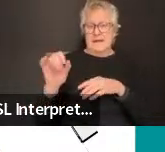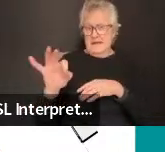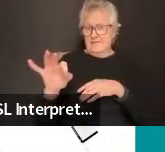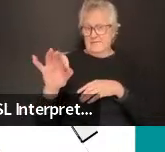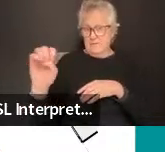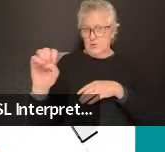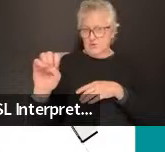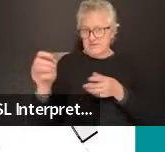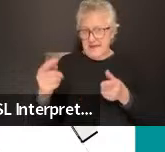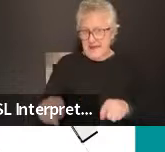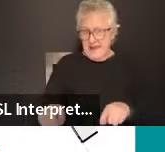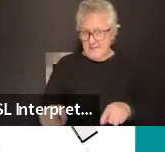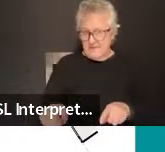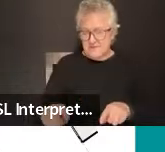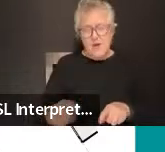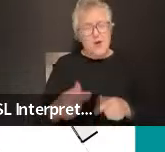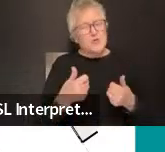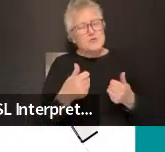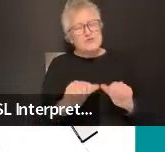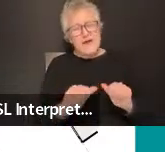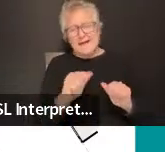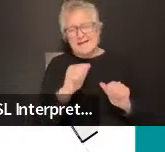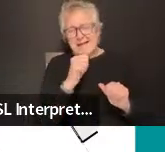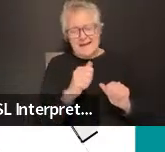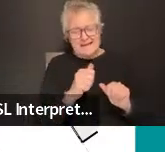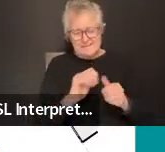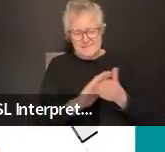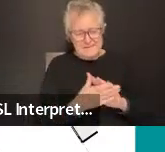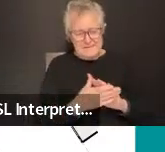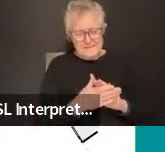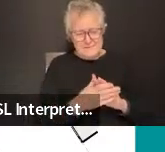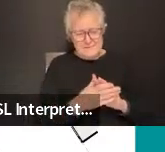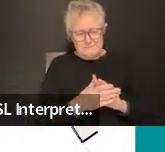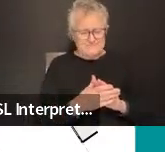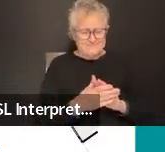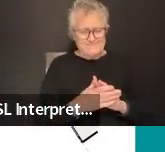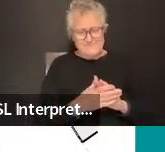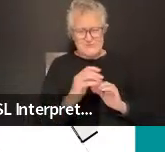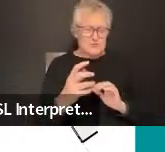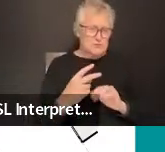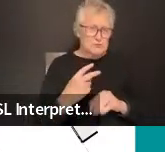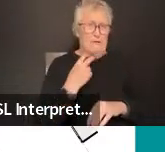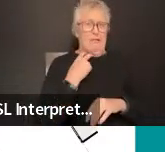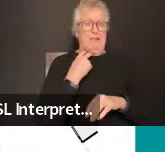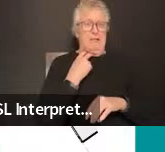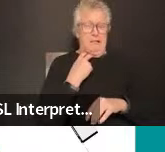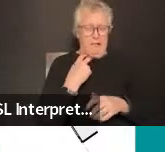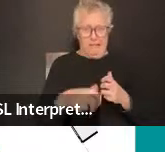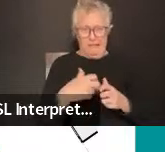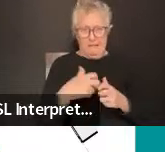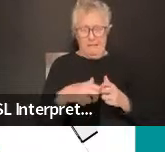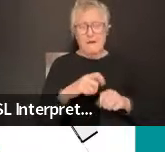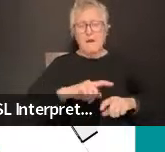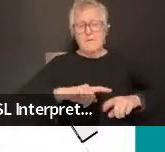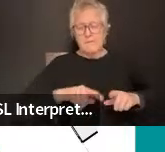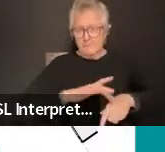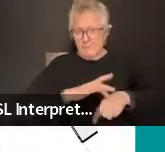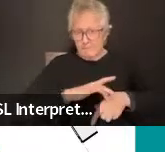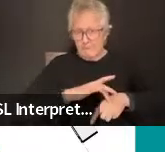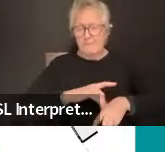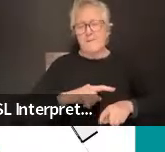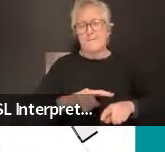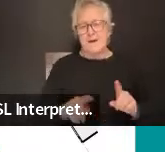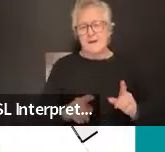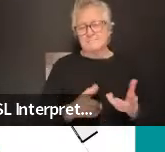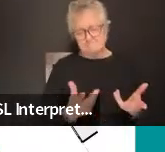need to be aware of them to know which locations are generally feasible. So in this location, we go down to